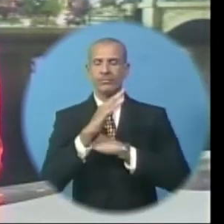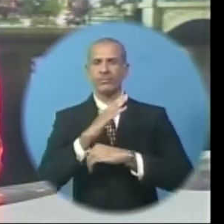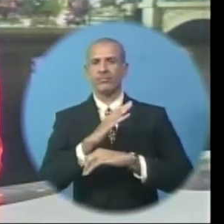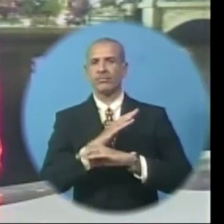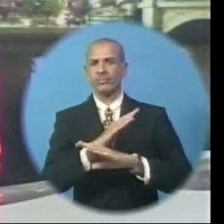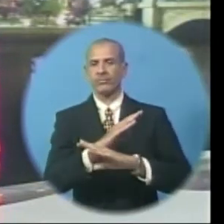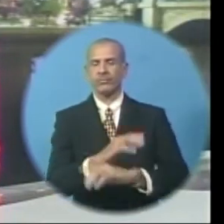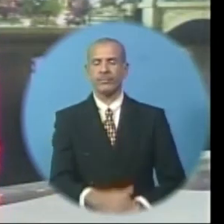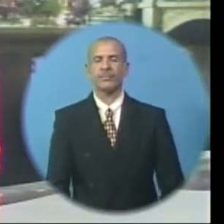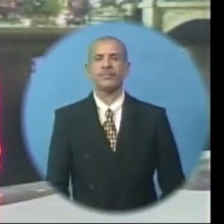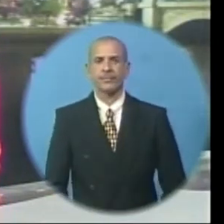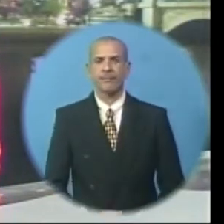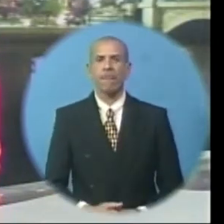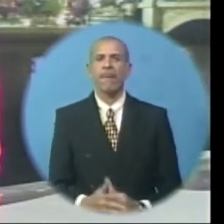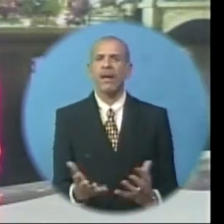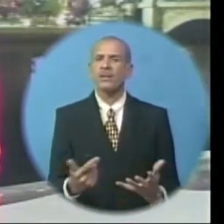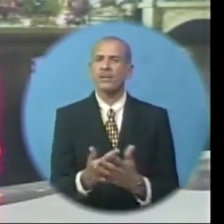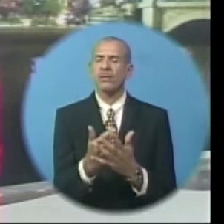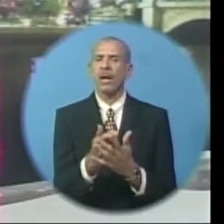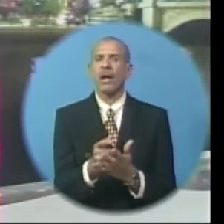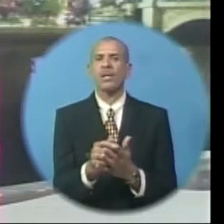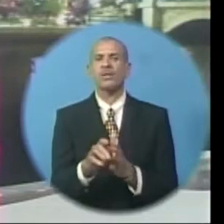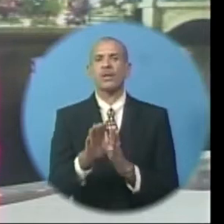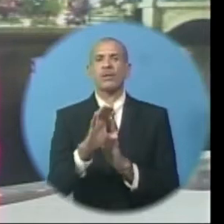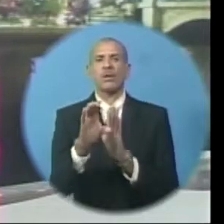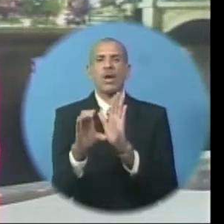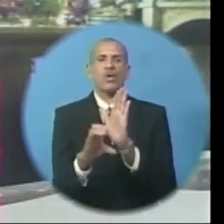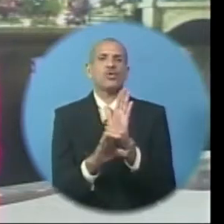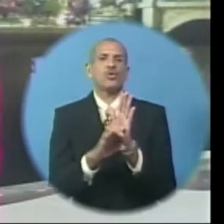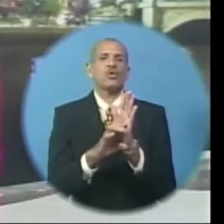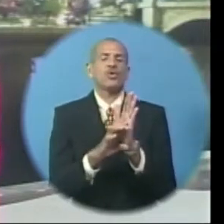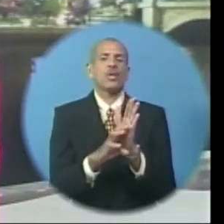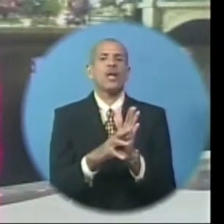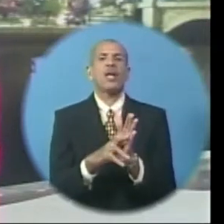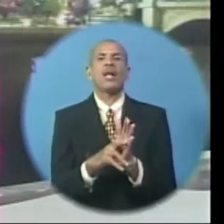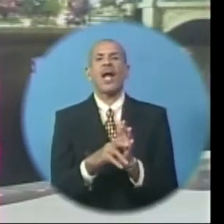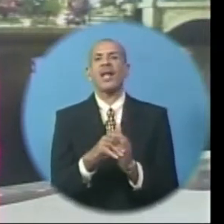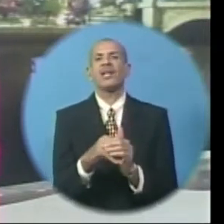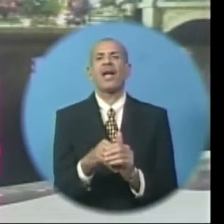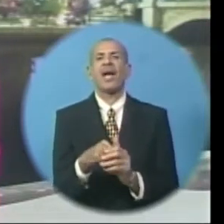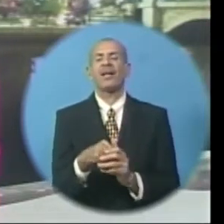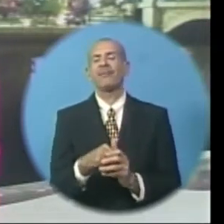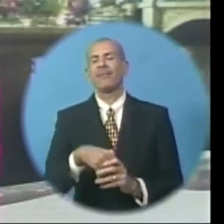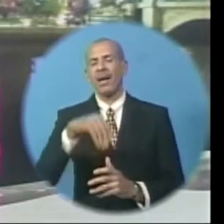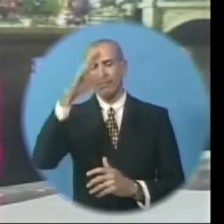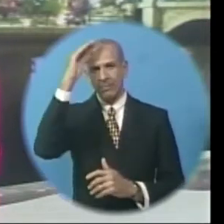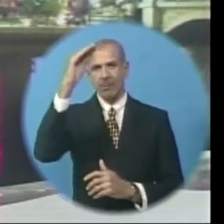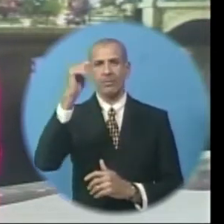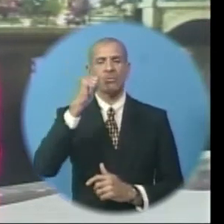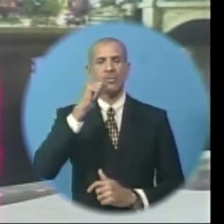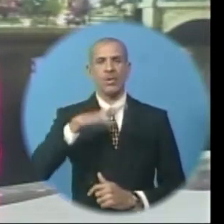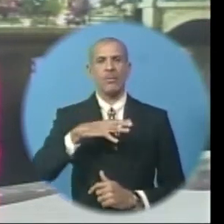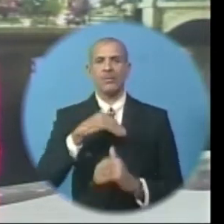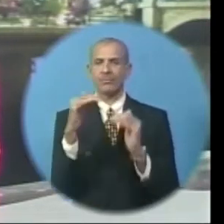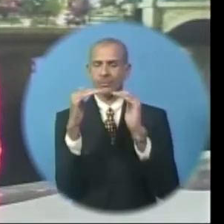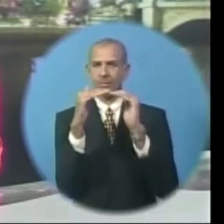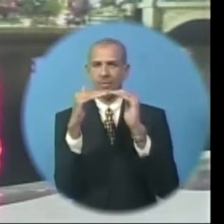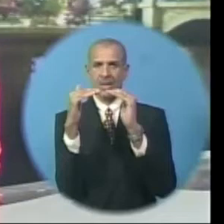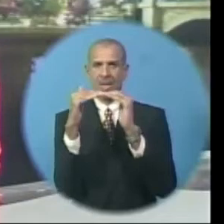by the Constitution, the Women and Gender Equality Commission in Guyana has submitted its 5th and 6th annual